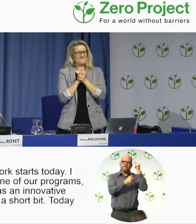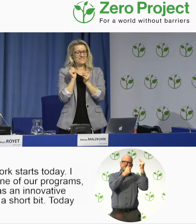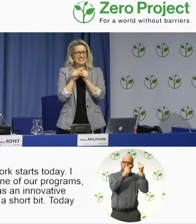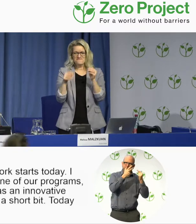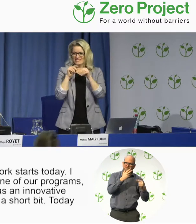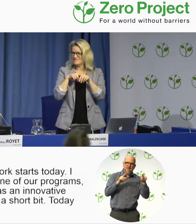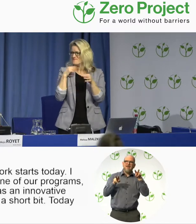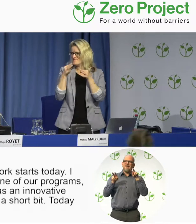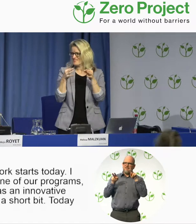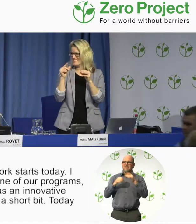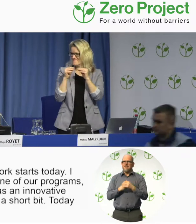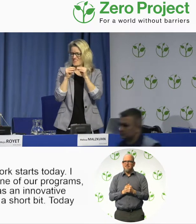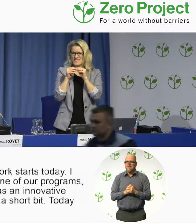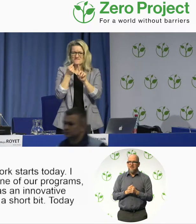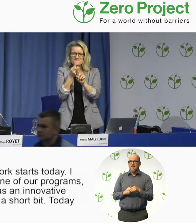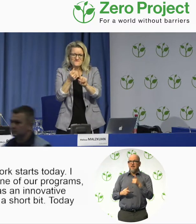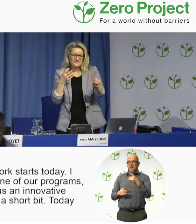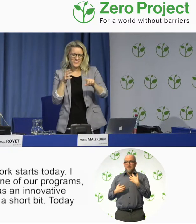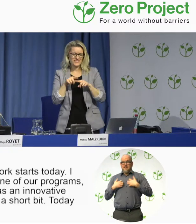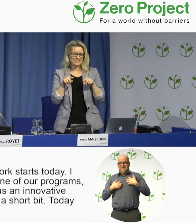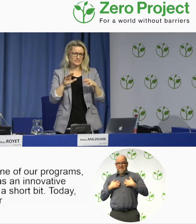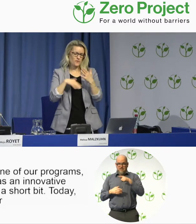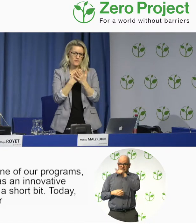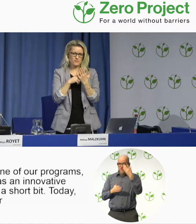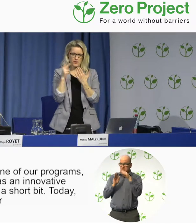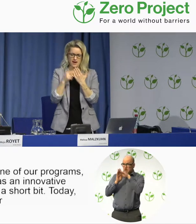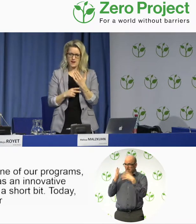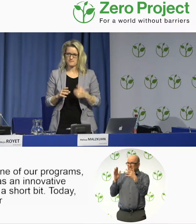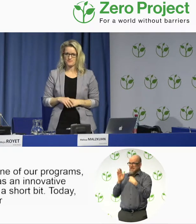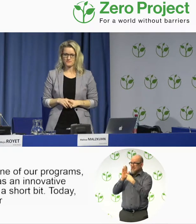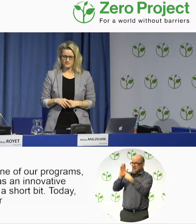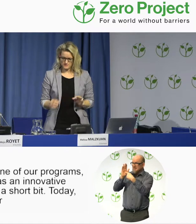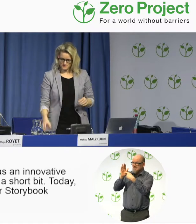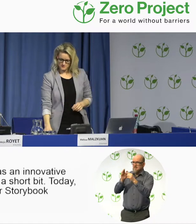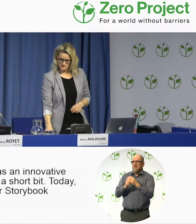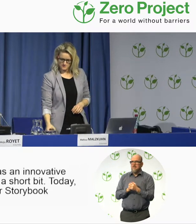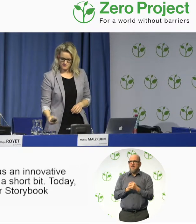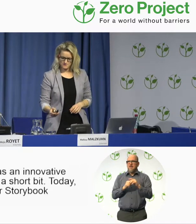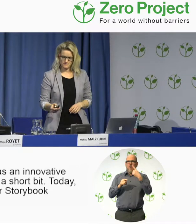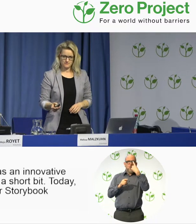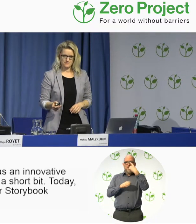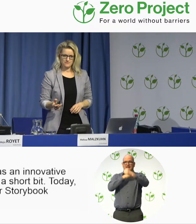and today, thankfully, I have a little bit more time to talk to you about our storybook program.